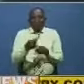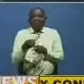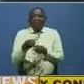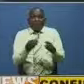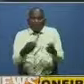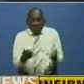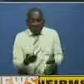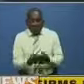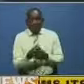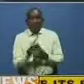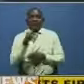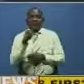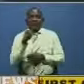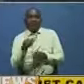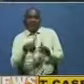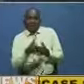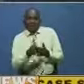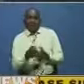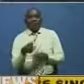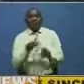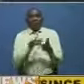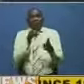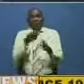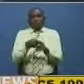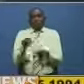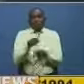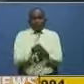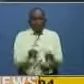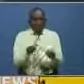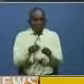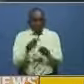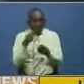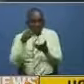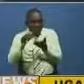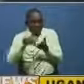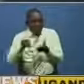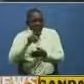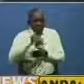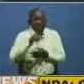empire that you're running around here. I mean, just going around,